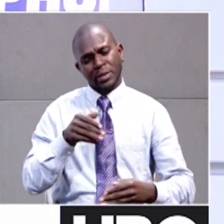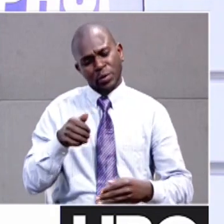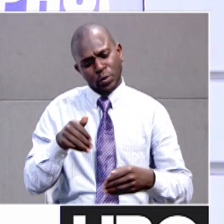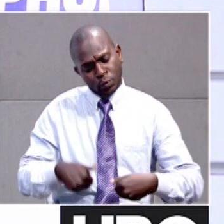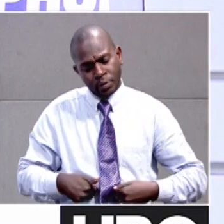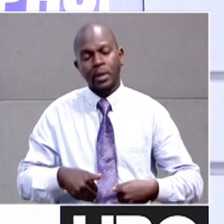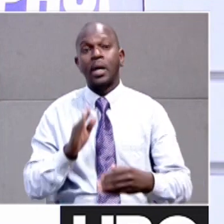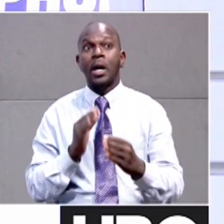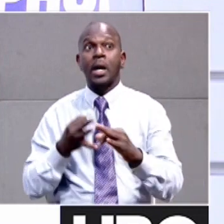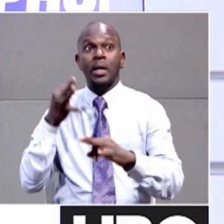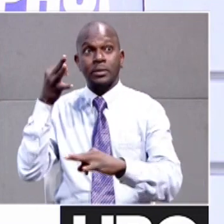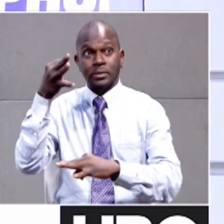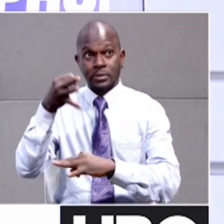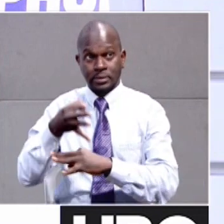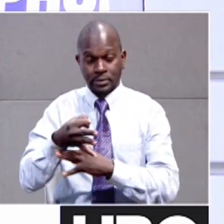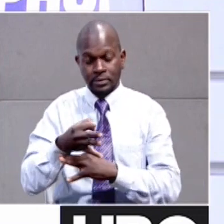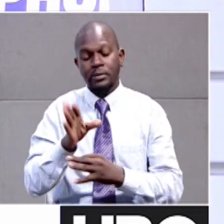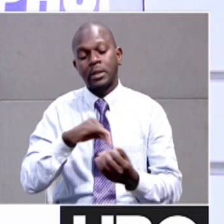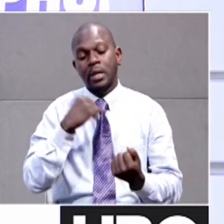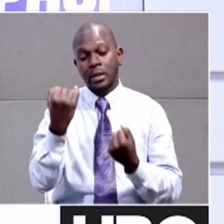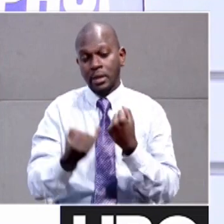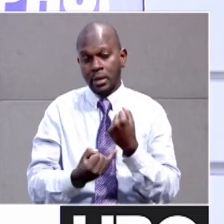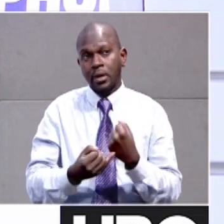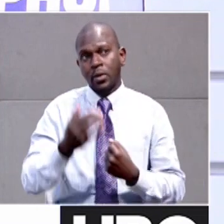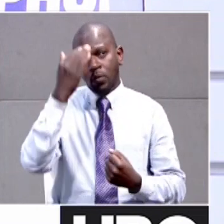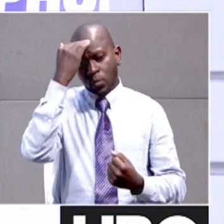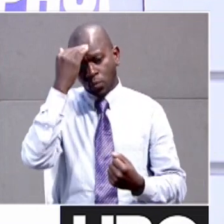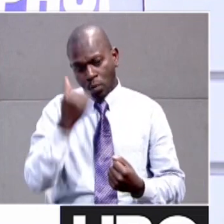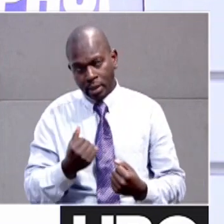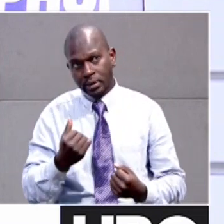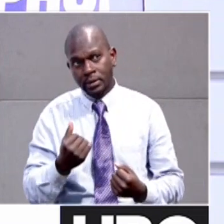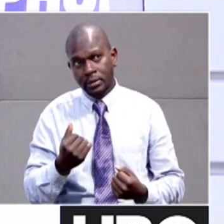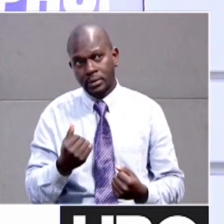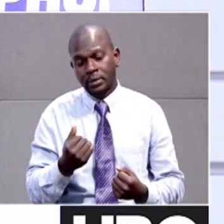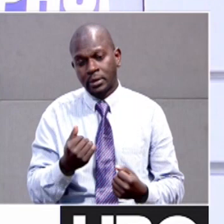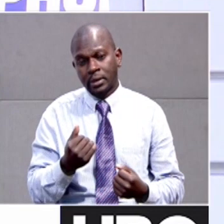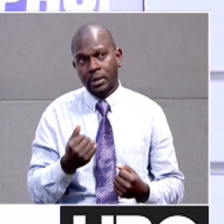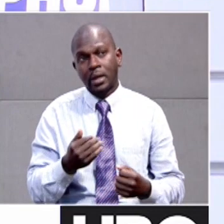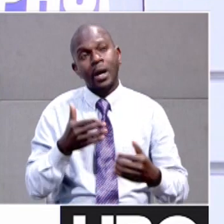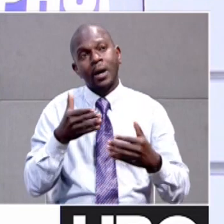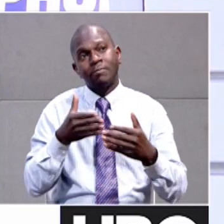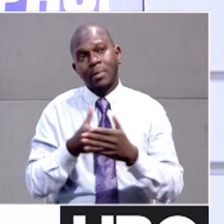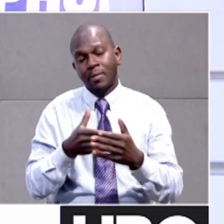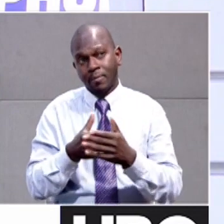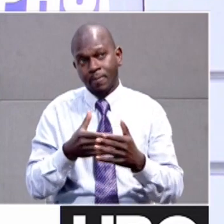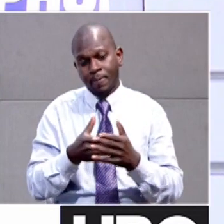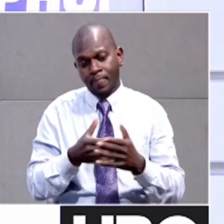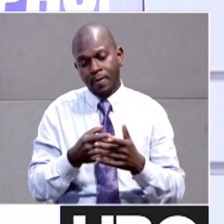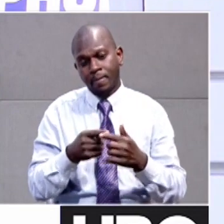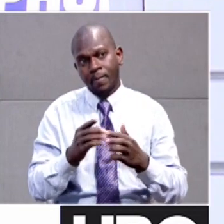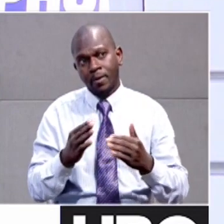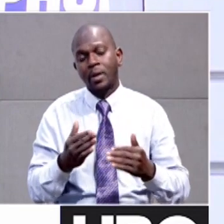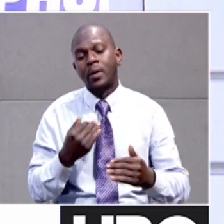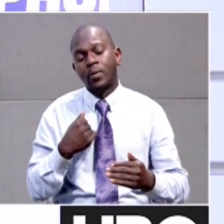around 20% they are having part of the jobs because of skill lacking according to me. That's why I